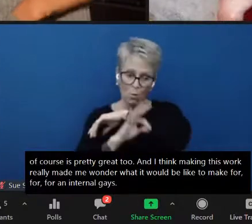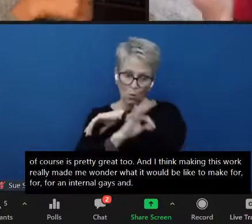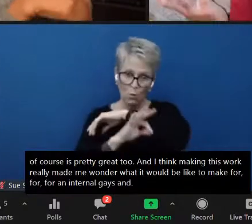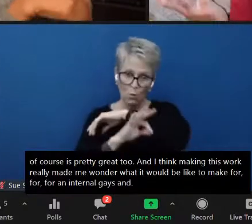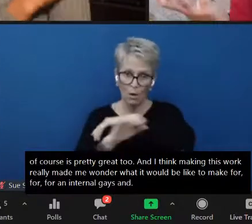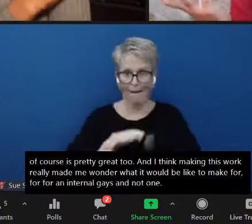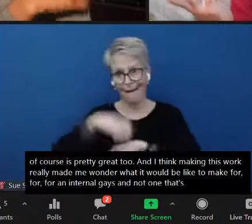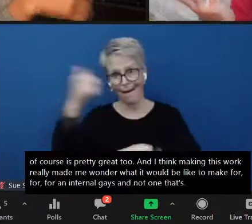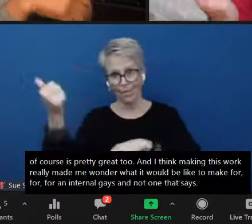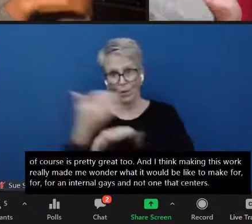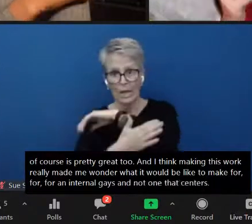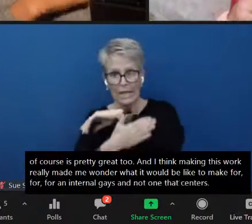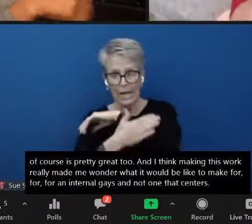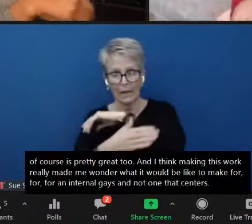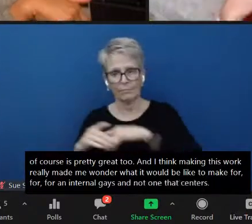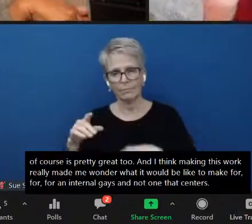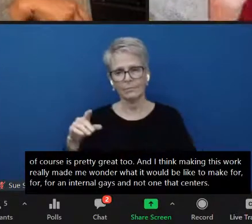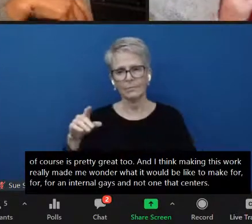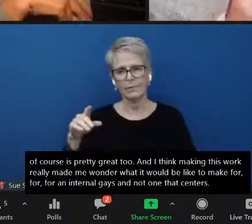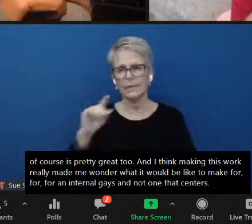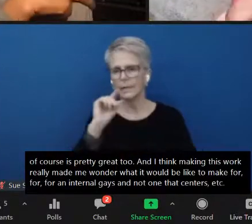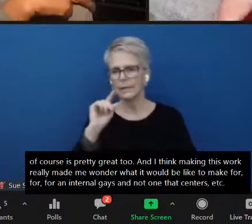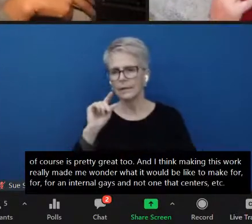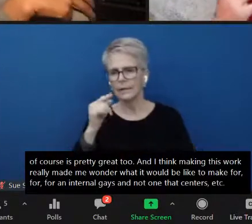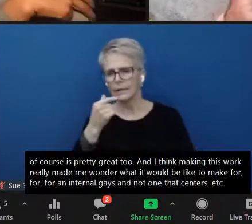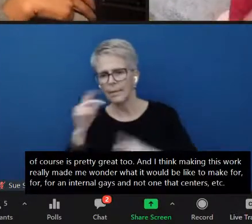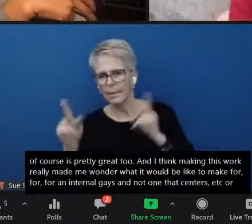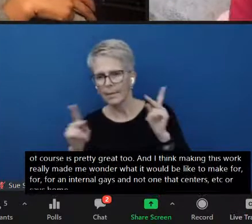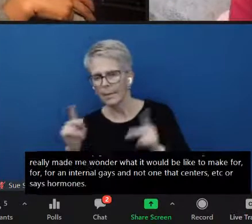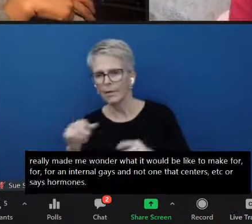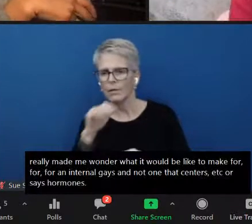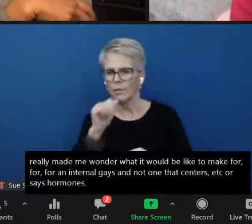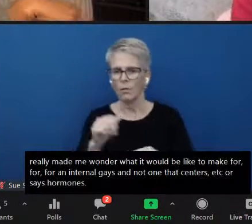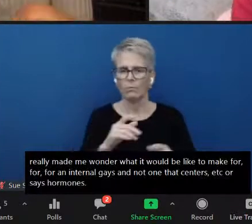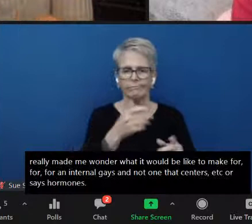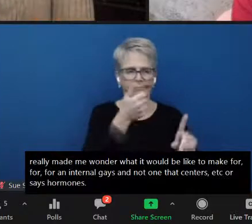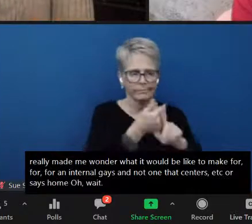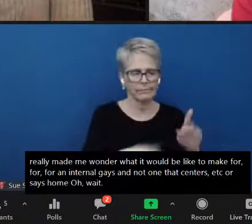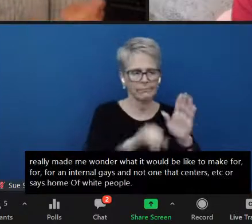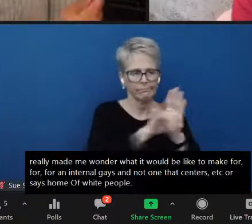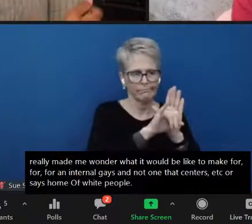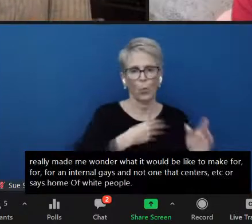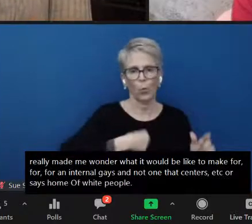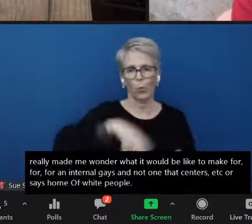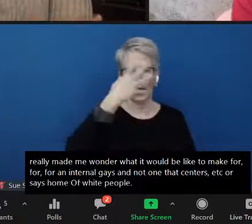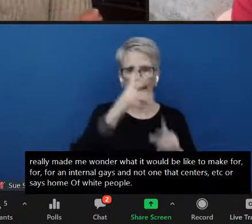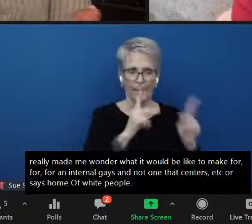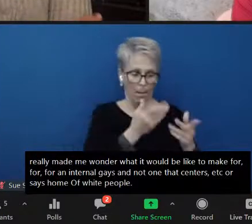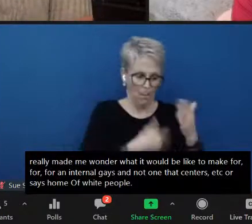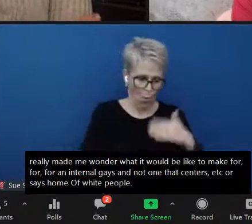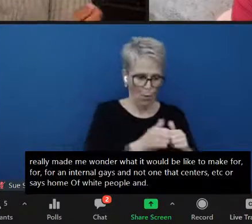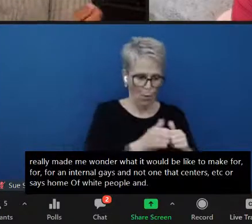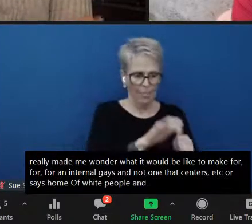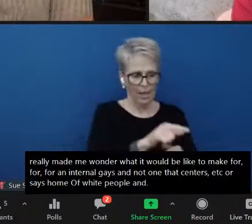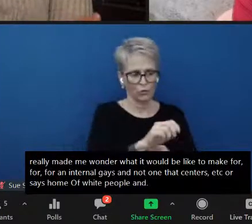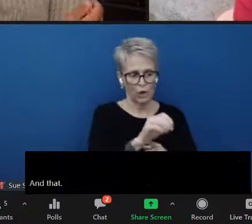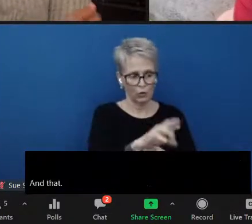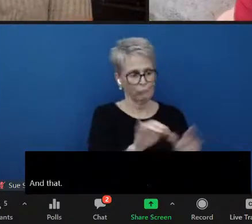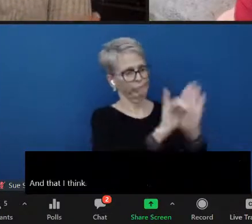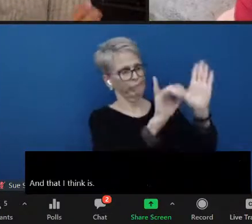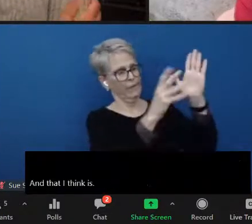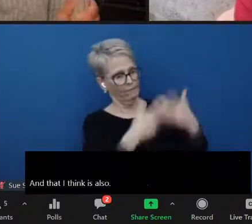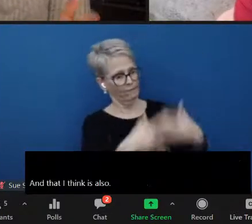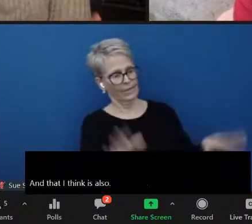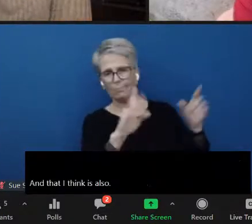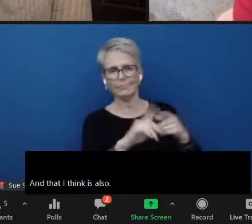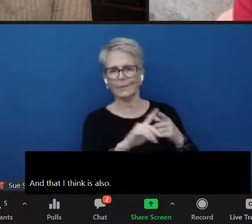and not one that centers cis-hetero or cis-homo white people. And that I think is